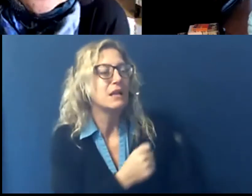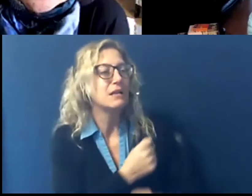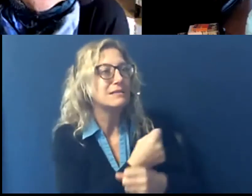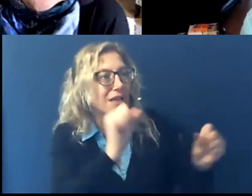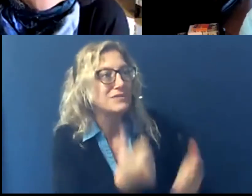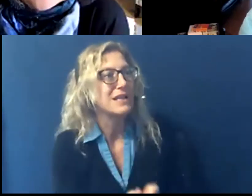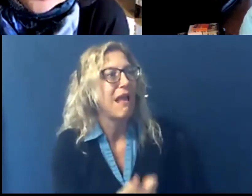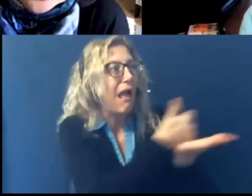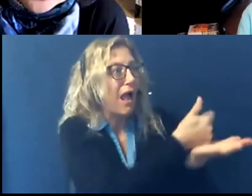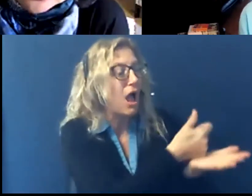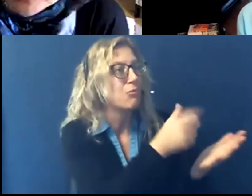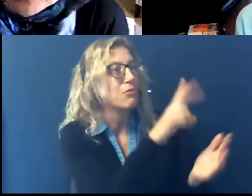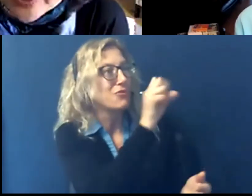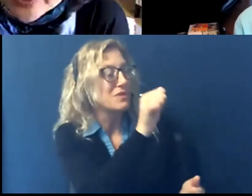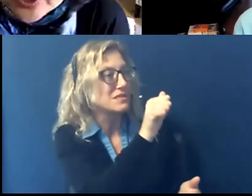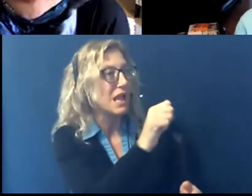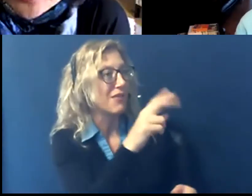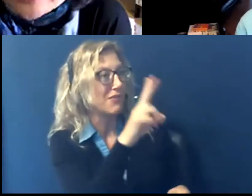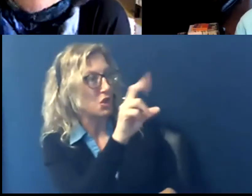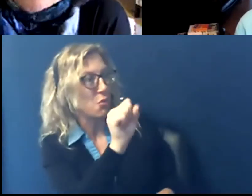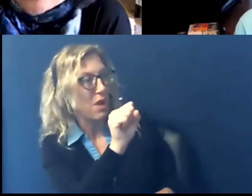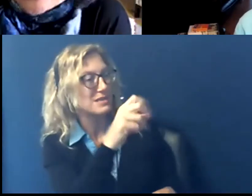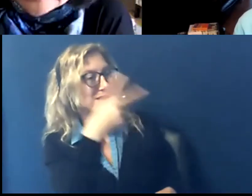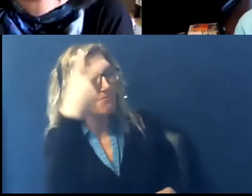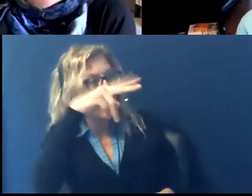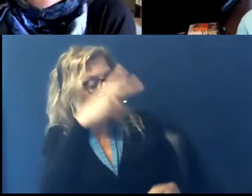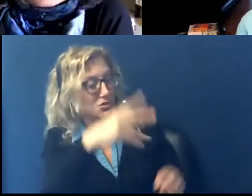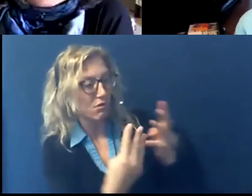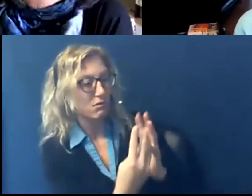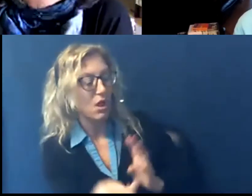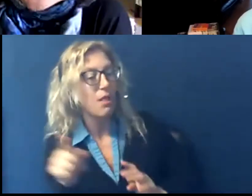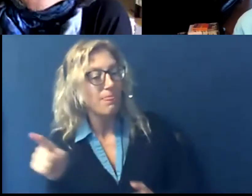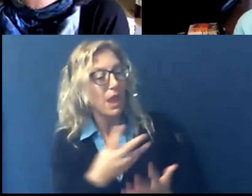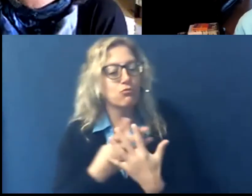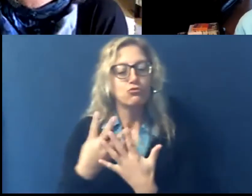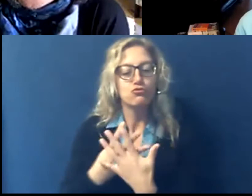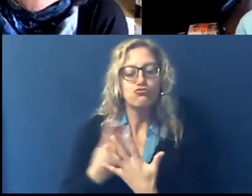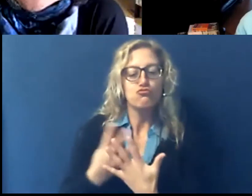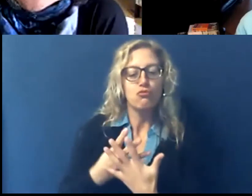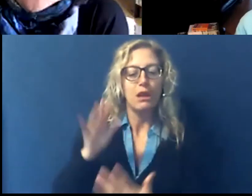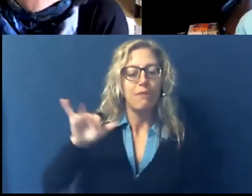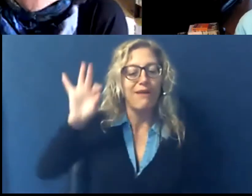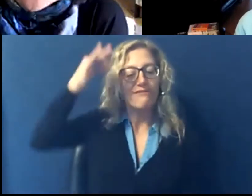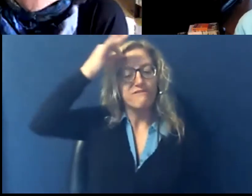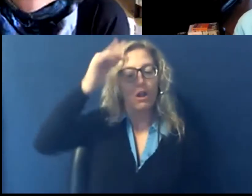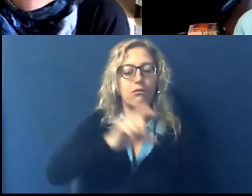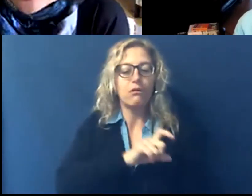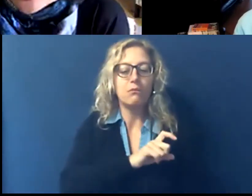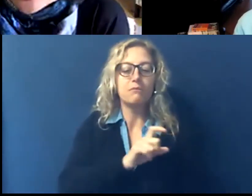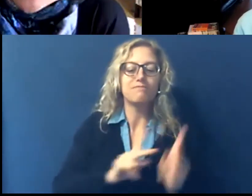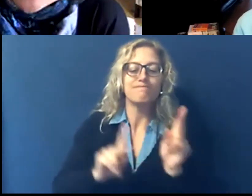at the US-Mexico border were actually screened in by federal officials who found that these